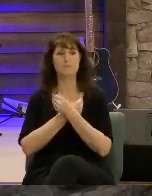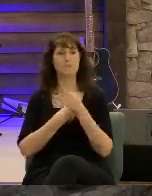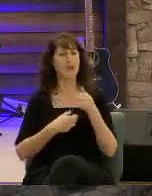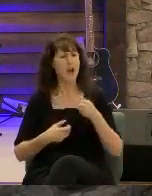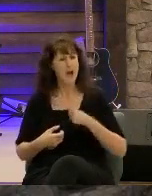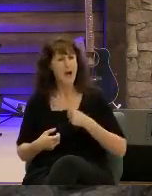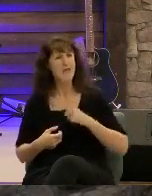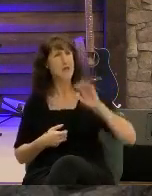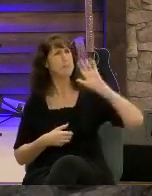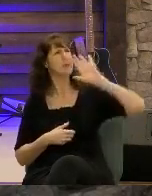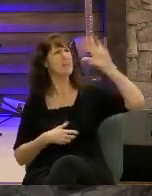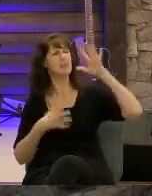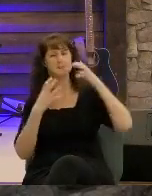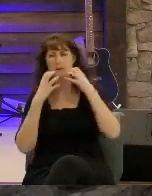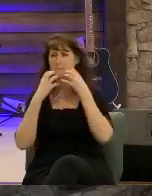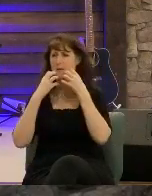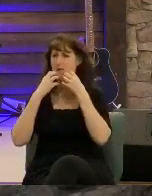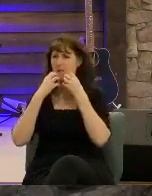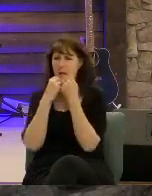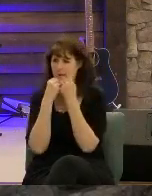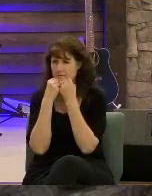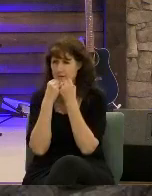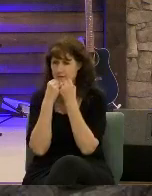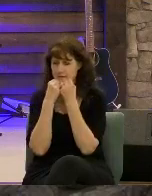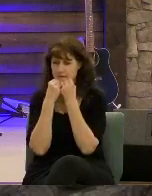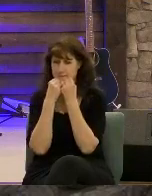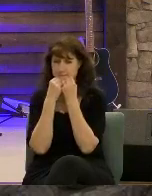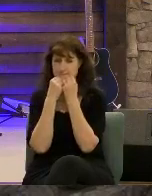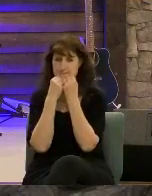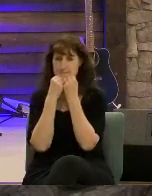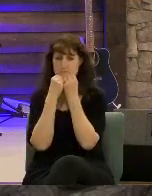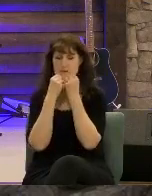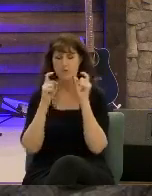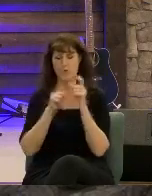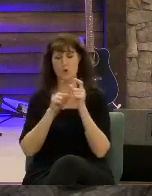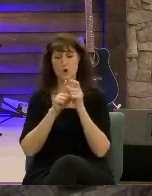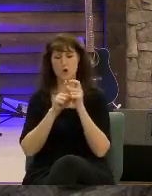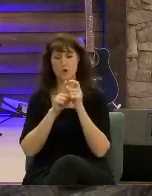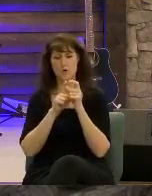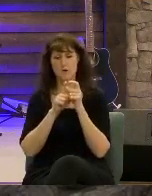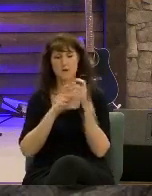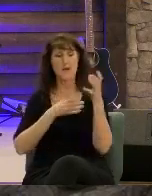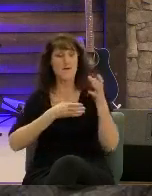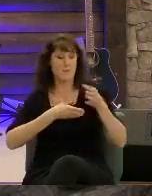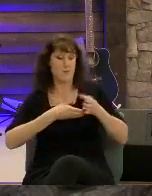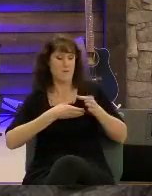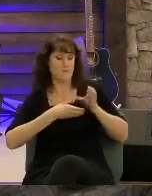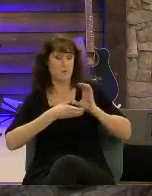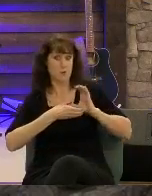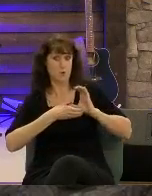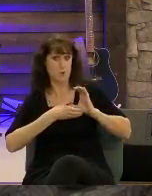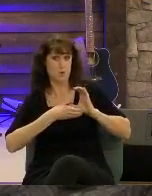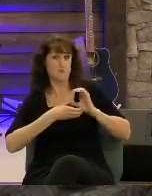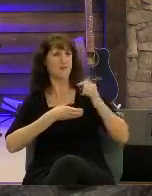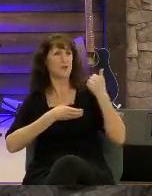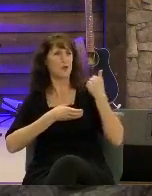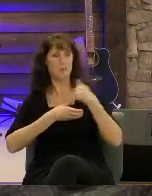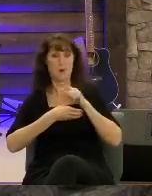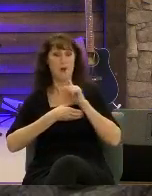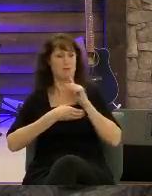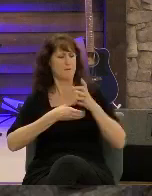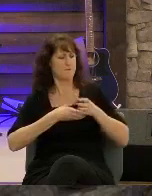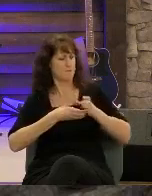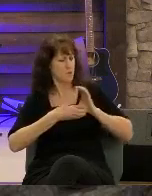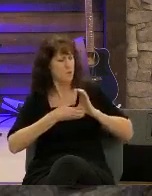am His beloved. We are the word we used, infused, we are infusing that, okay?